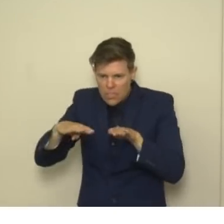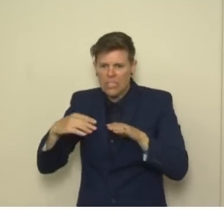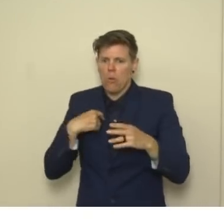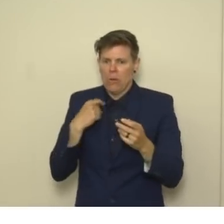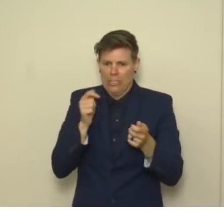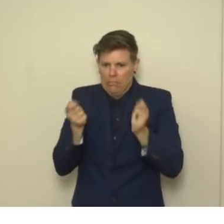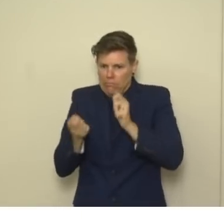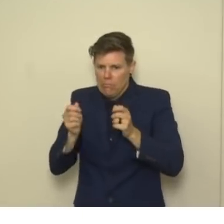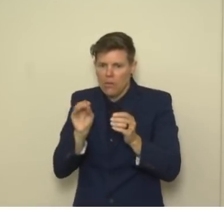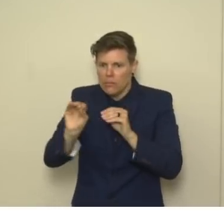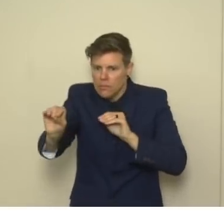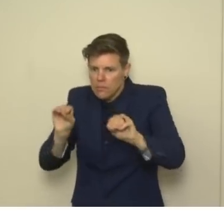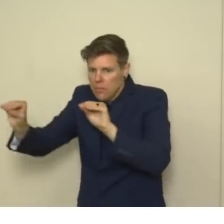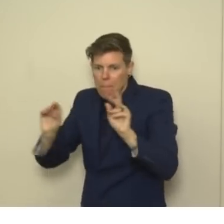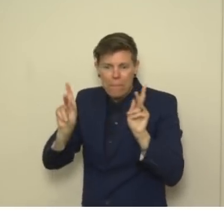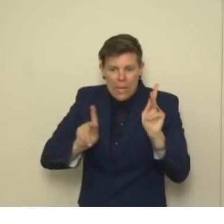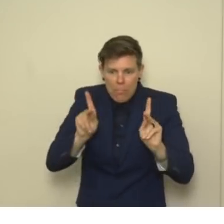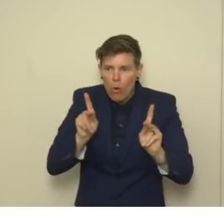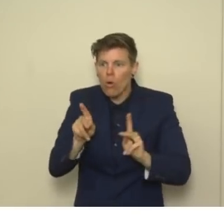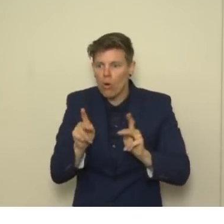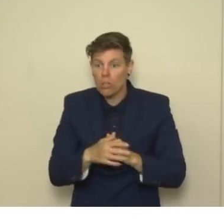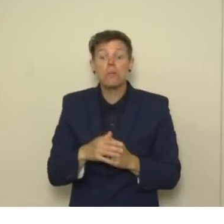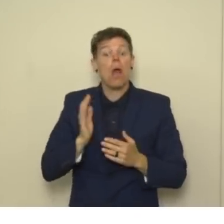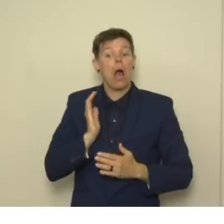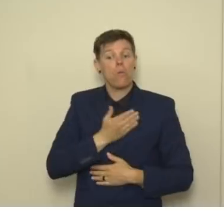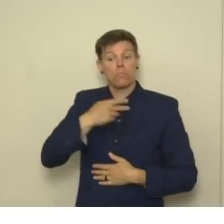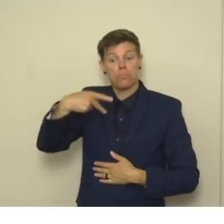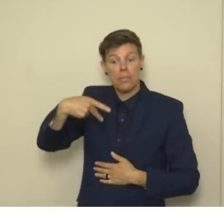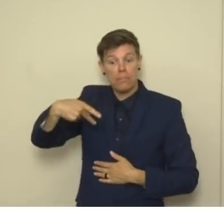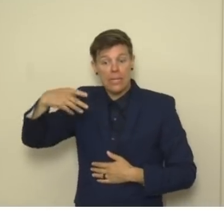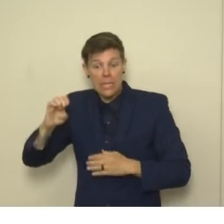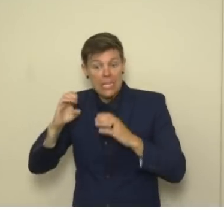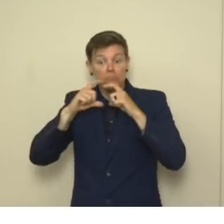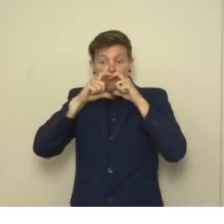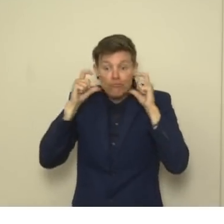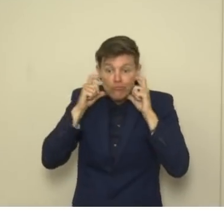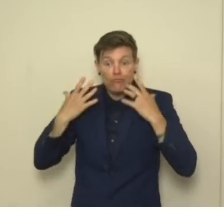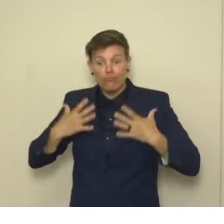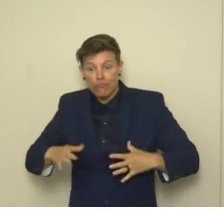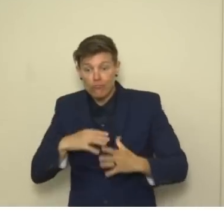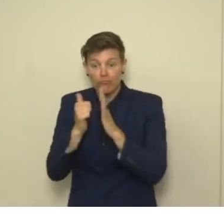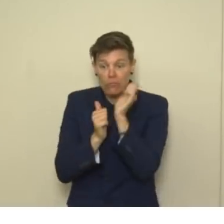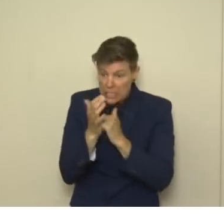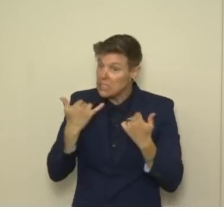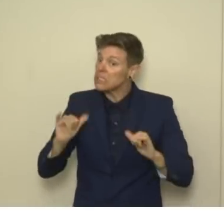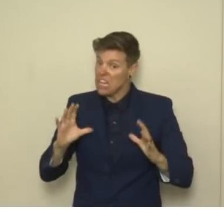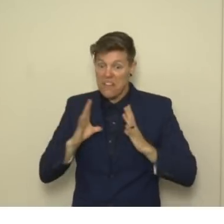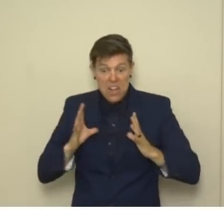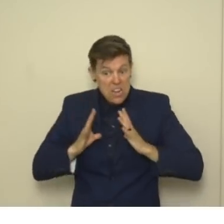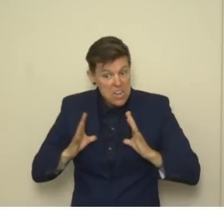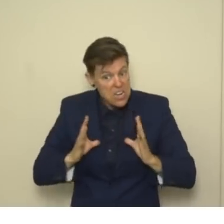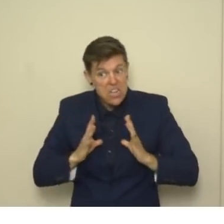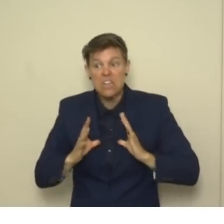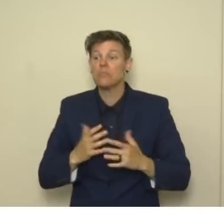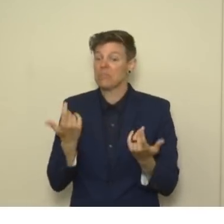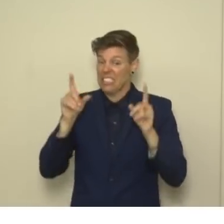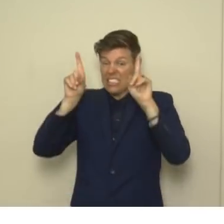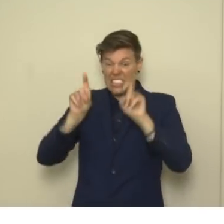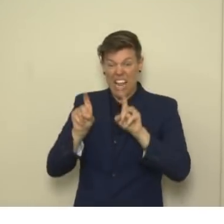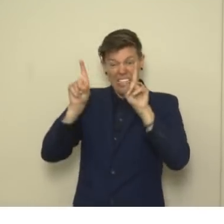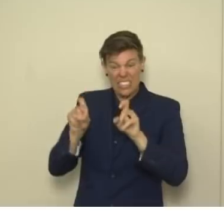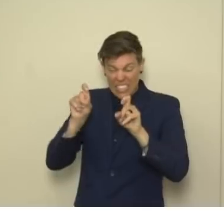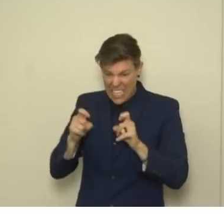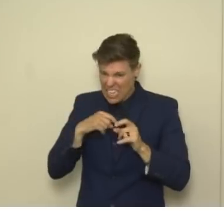though PPE doing well. And testing, again, off the charts. Kudos to the governor and